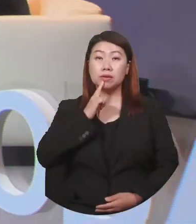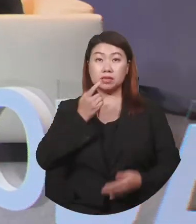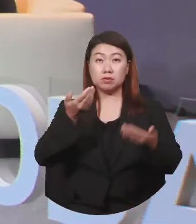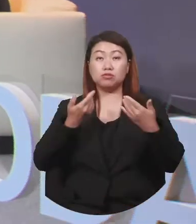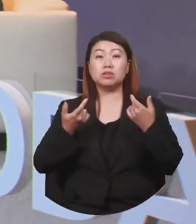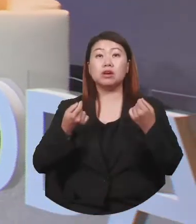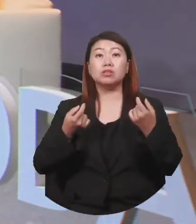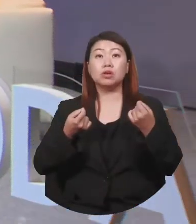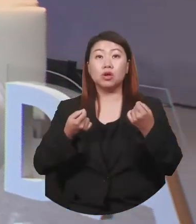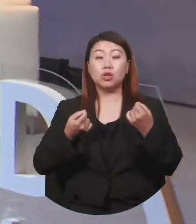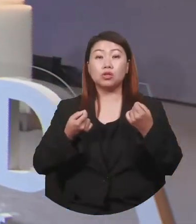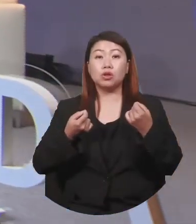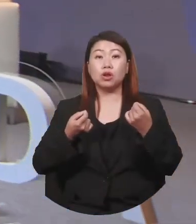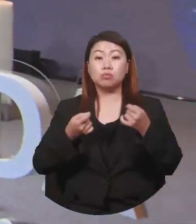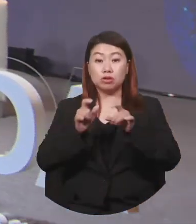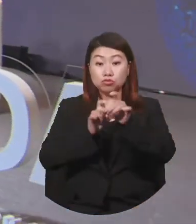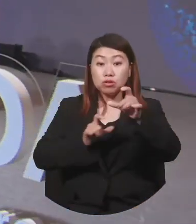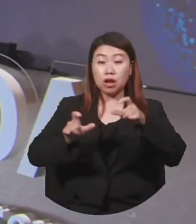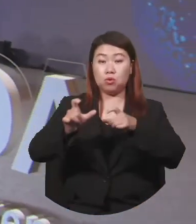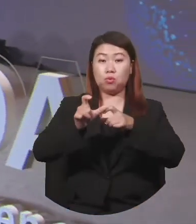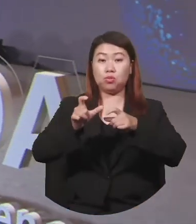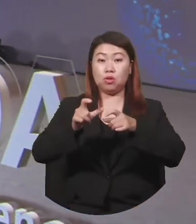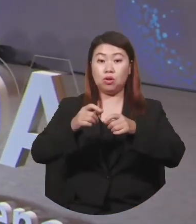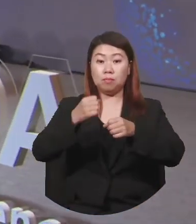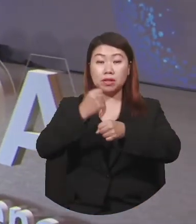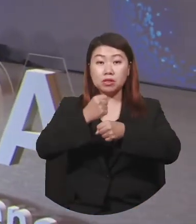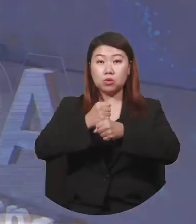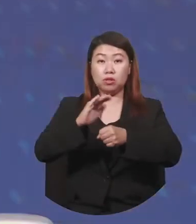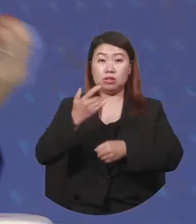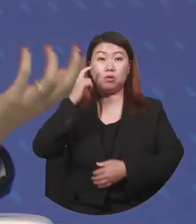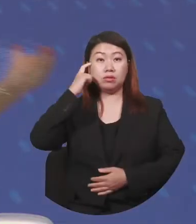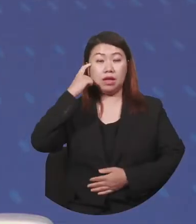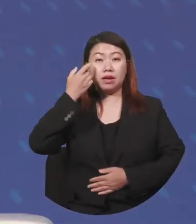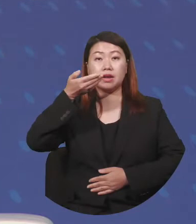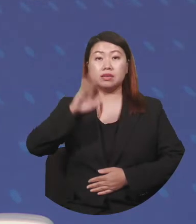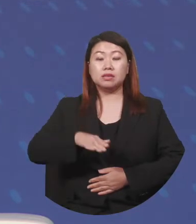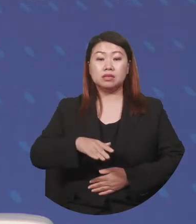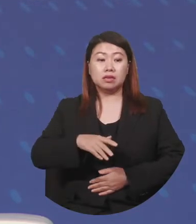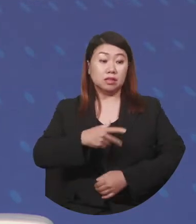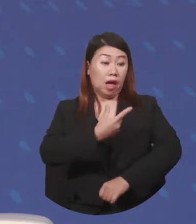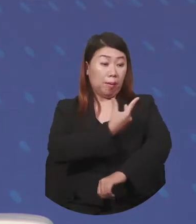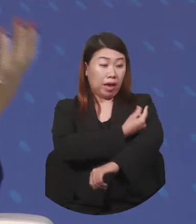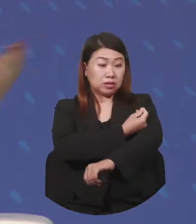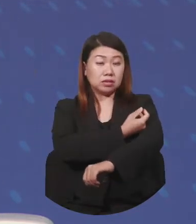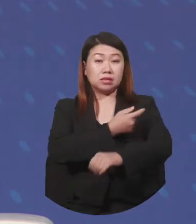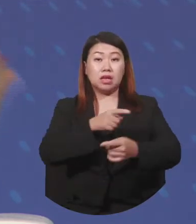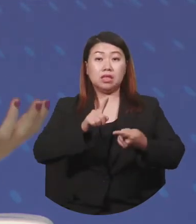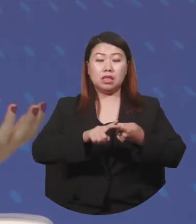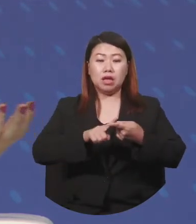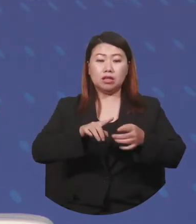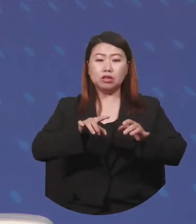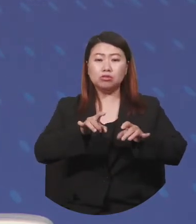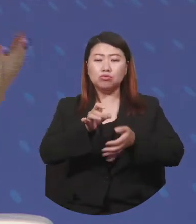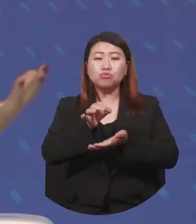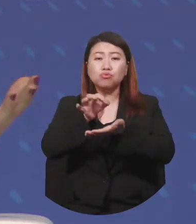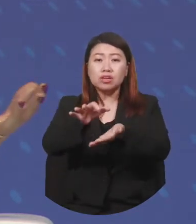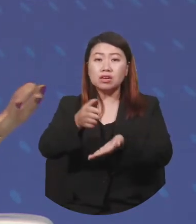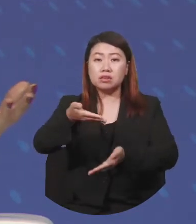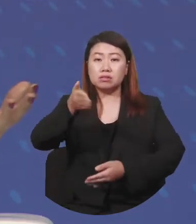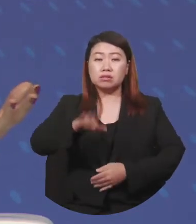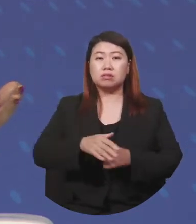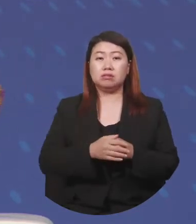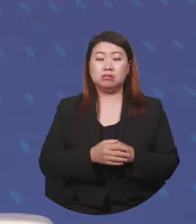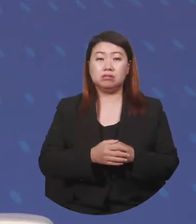found was that a lot of the investment in vaccine manufacturing was actually coming from, it was in the form of South-South partnerships, which we thought was